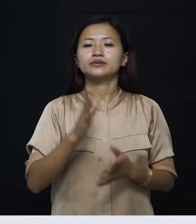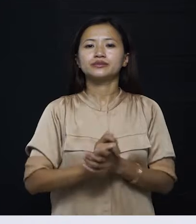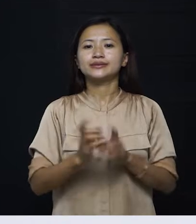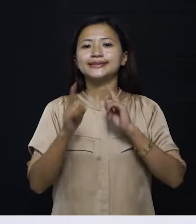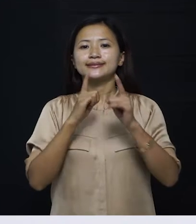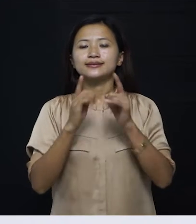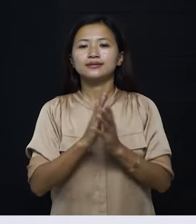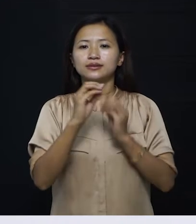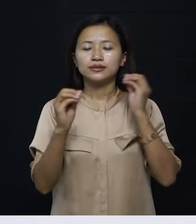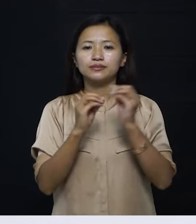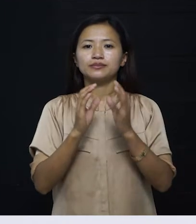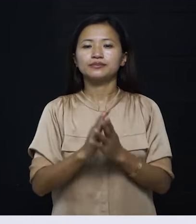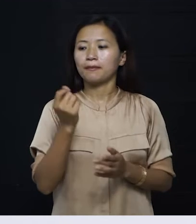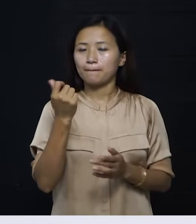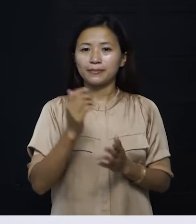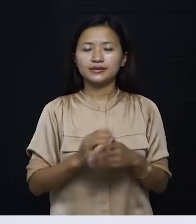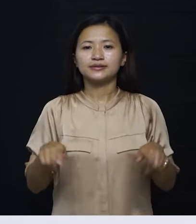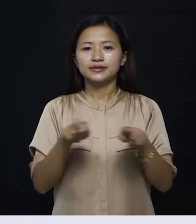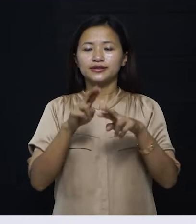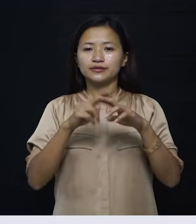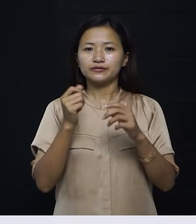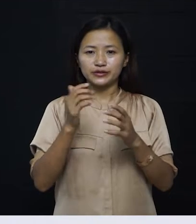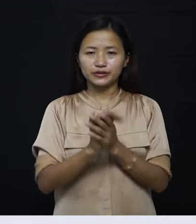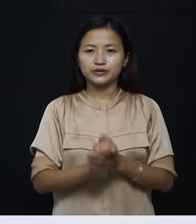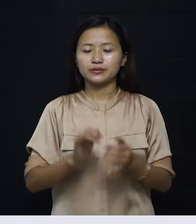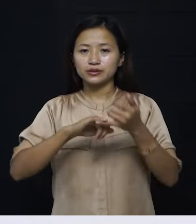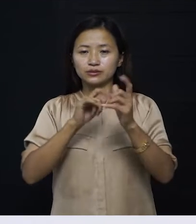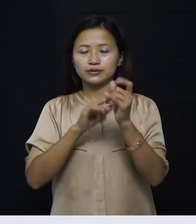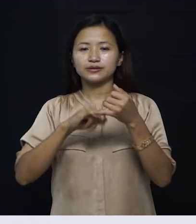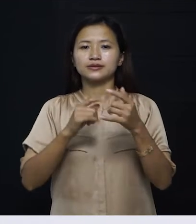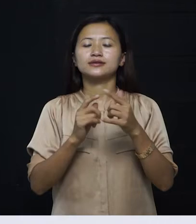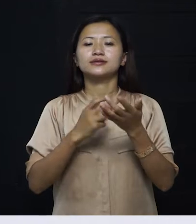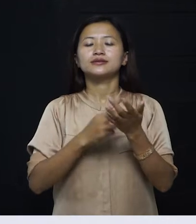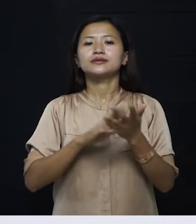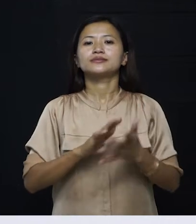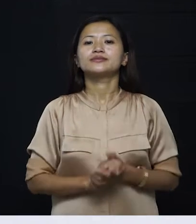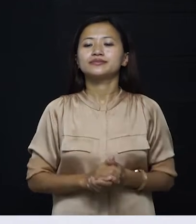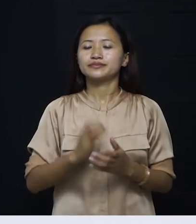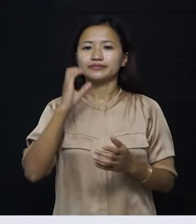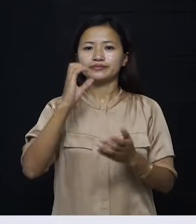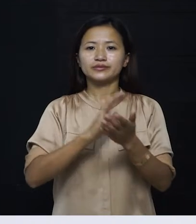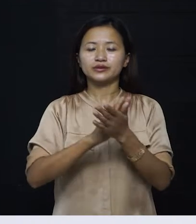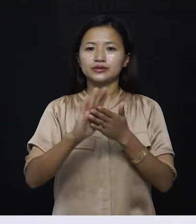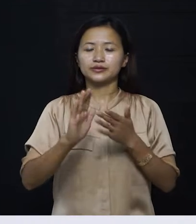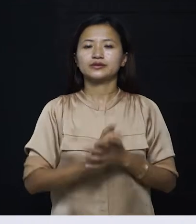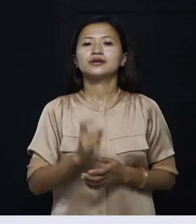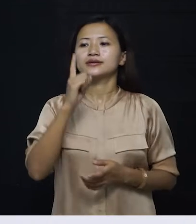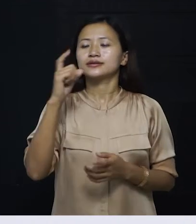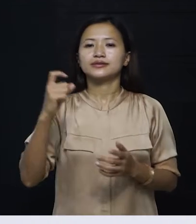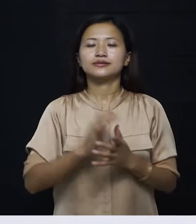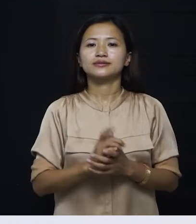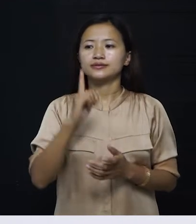be discussing about money and the financial system. That is your chapter 17, okay?